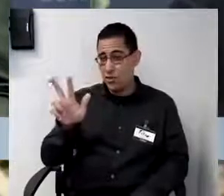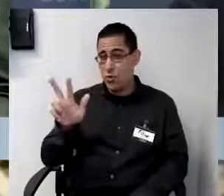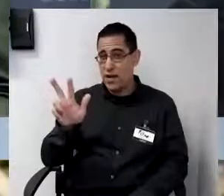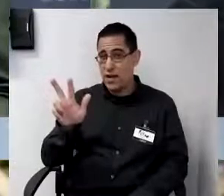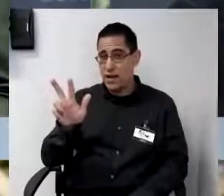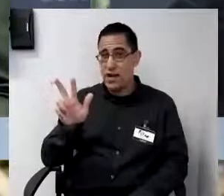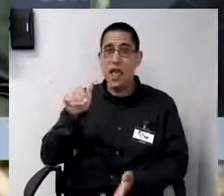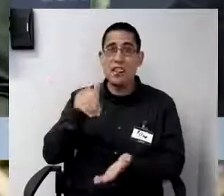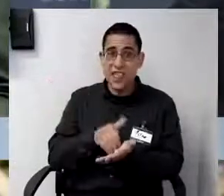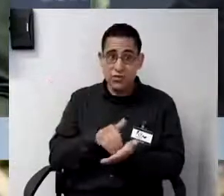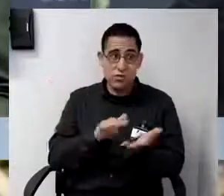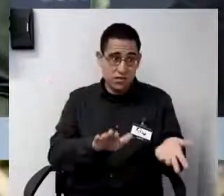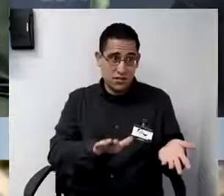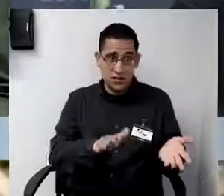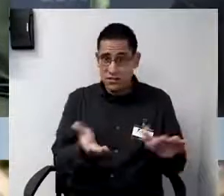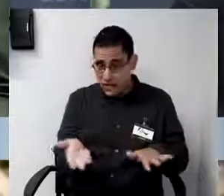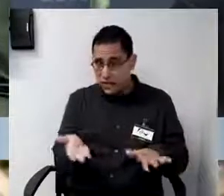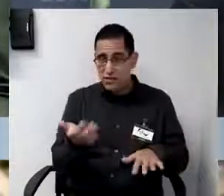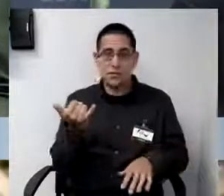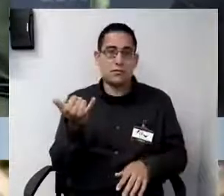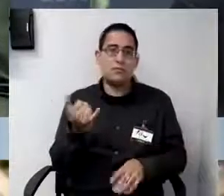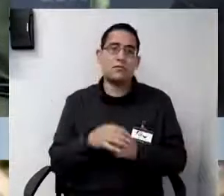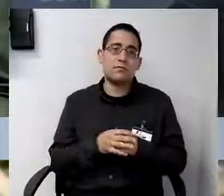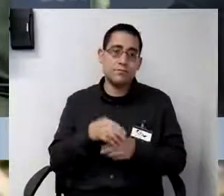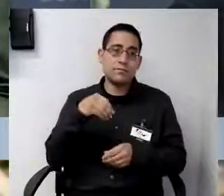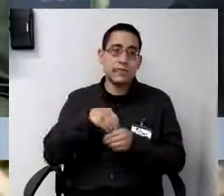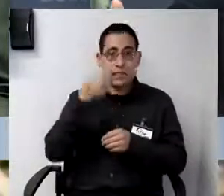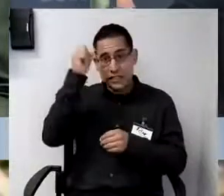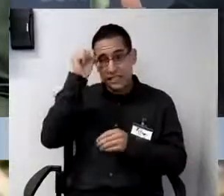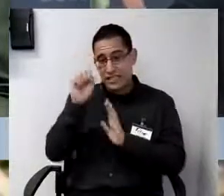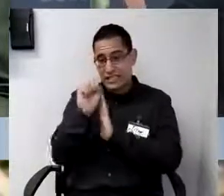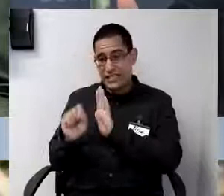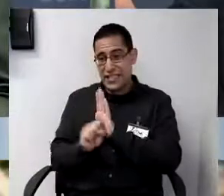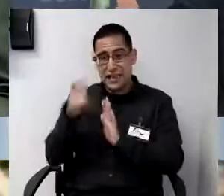population. So that's essentially the California statewide